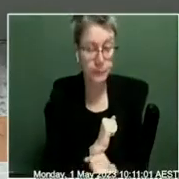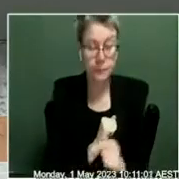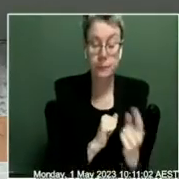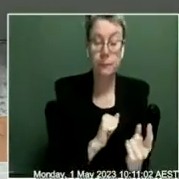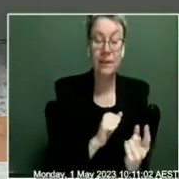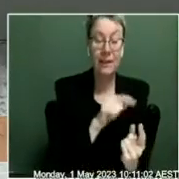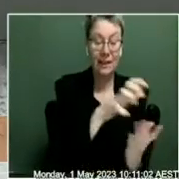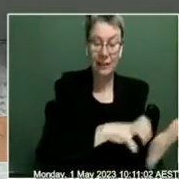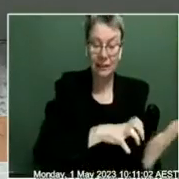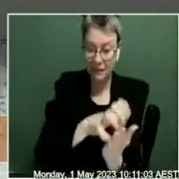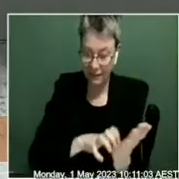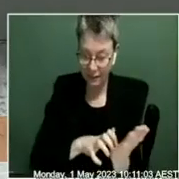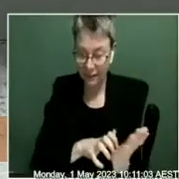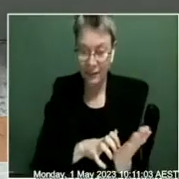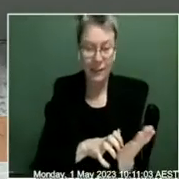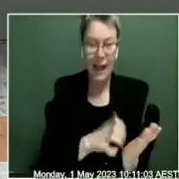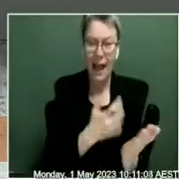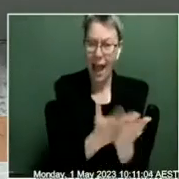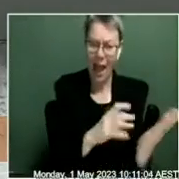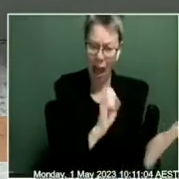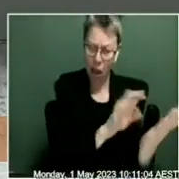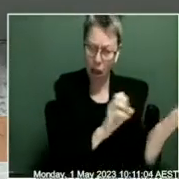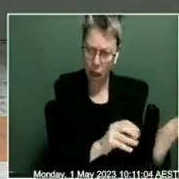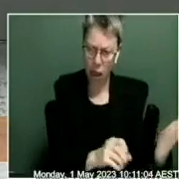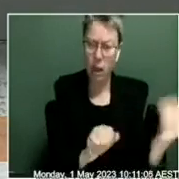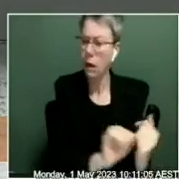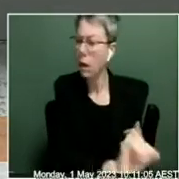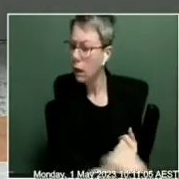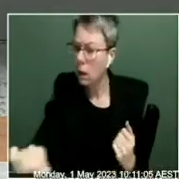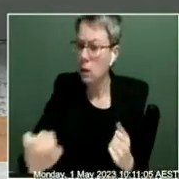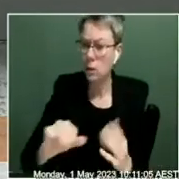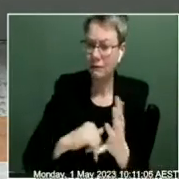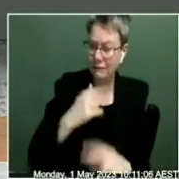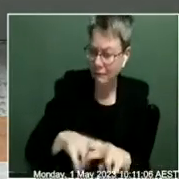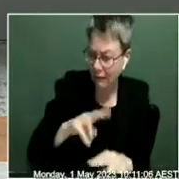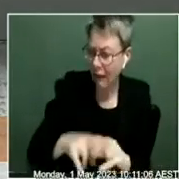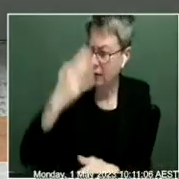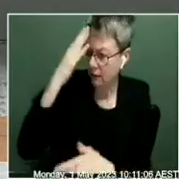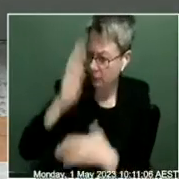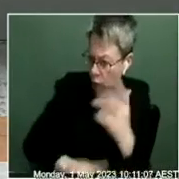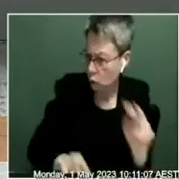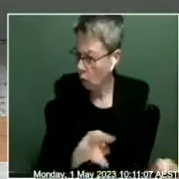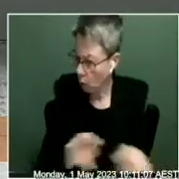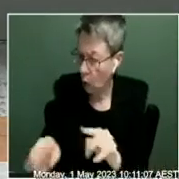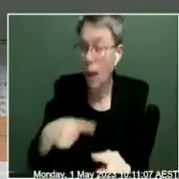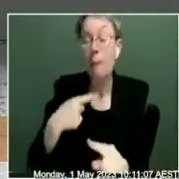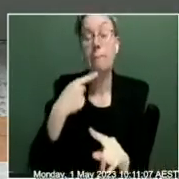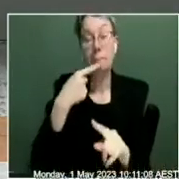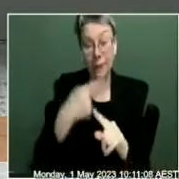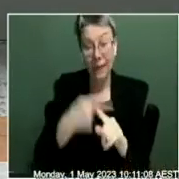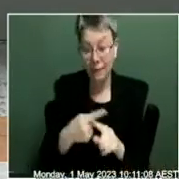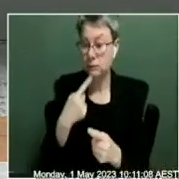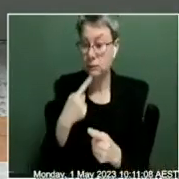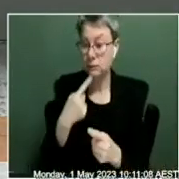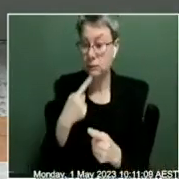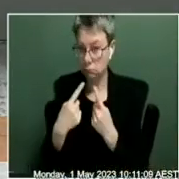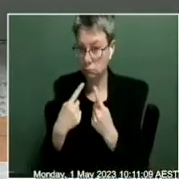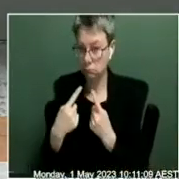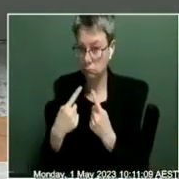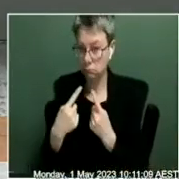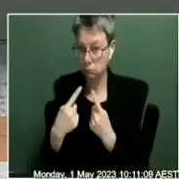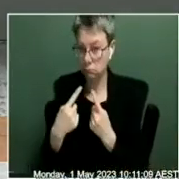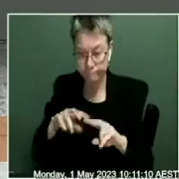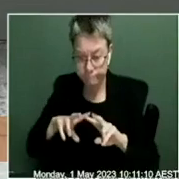and information produced or provided by subject matter experts. Is that right? That's correct. Before we hop into the